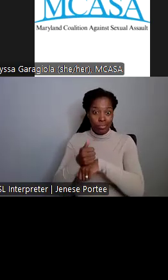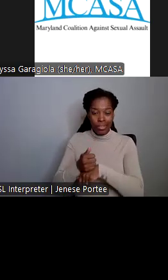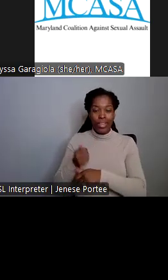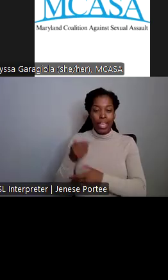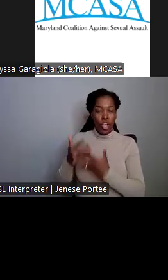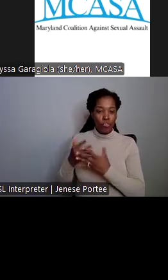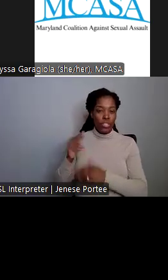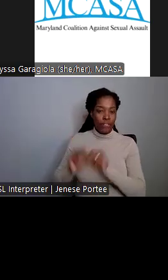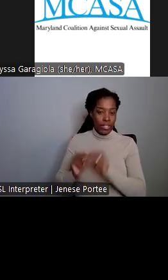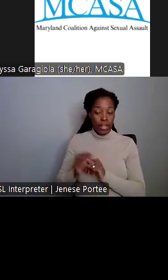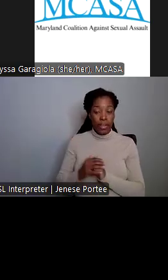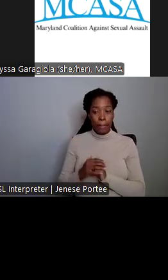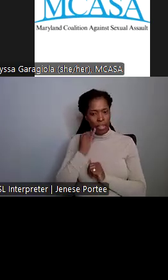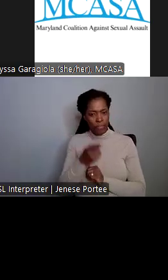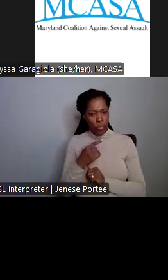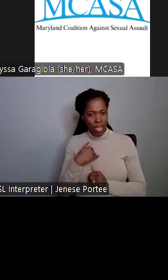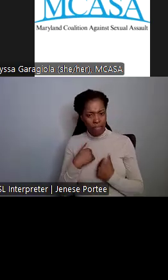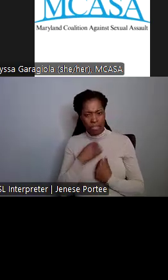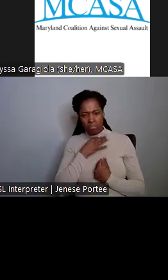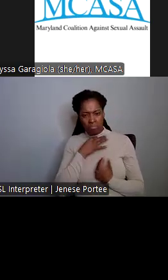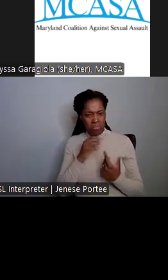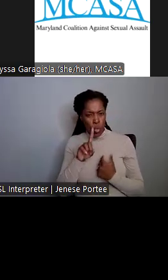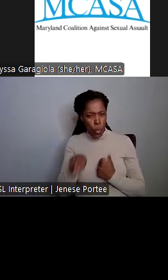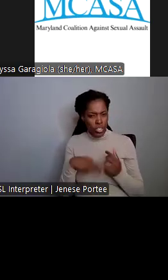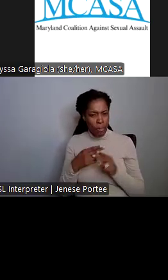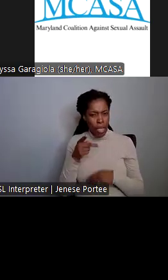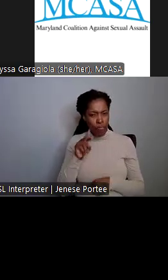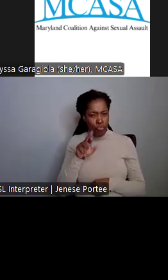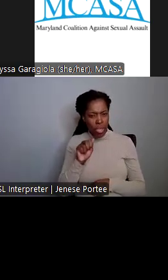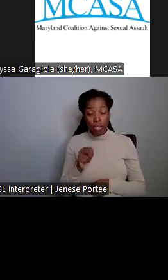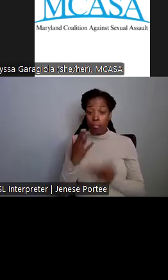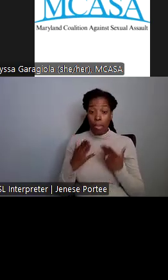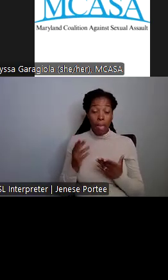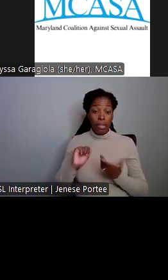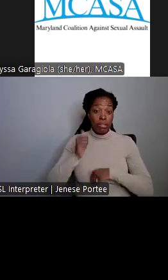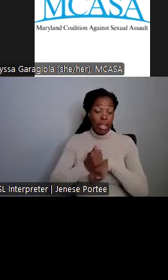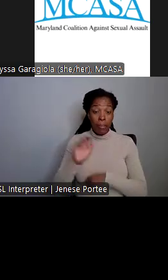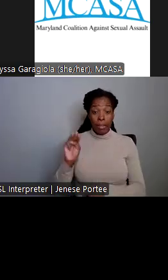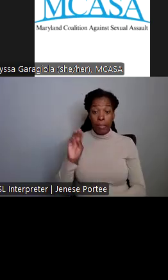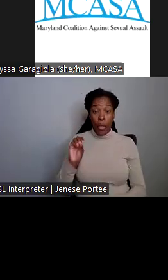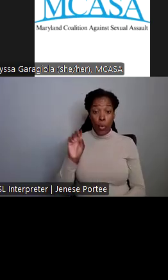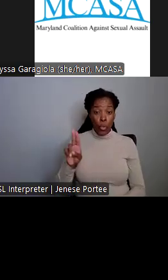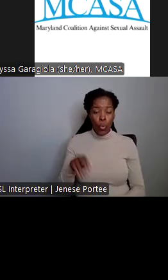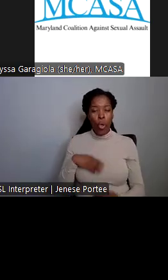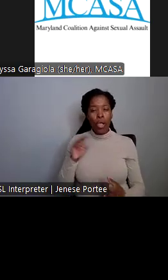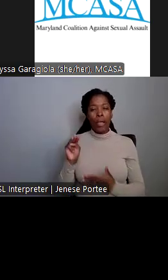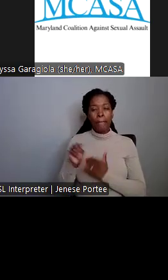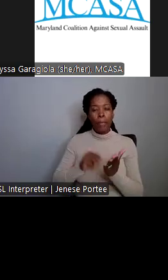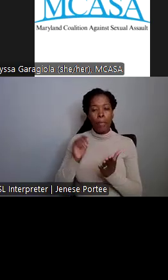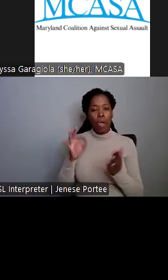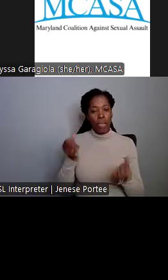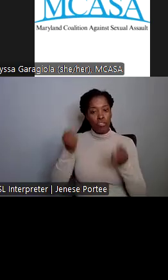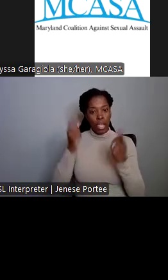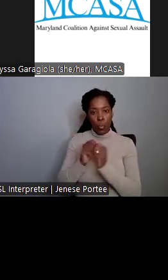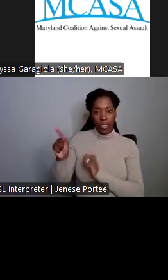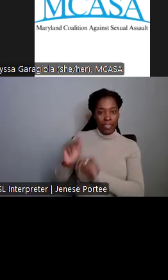if you have questions about working with PREA or setting up an MOU or memorandum of understanding with the facility, getting